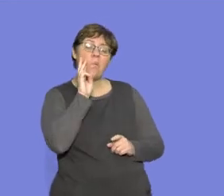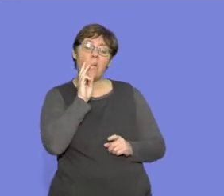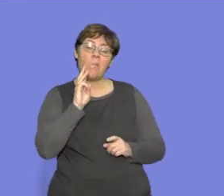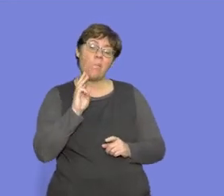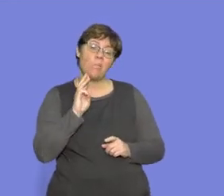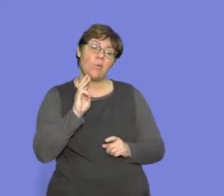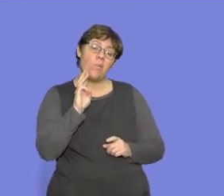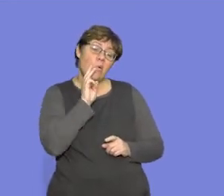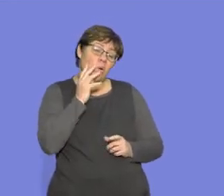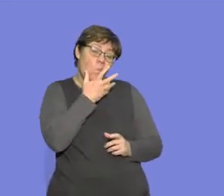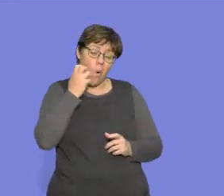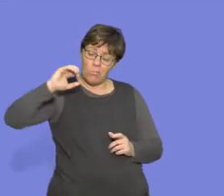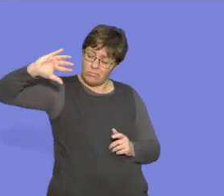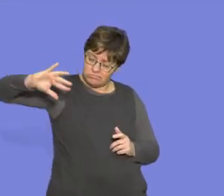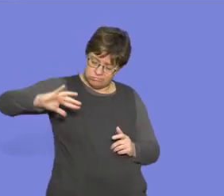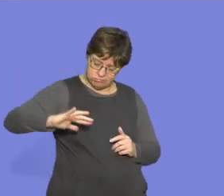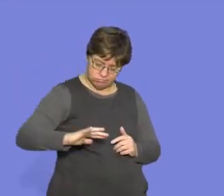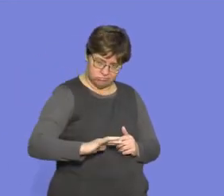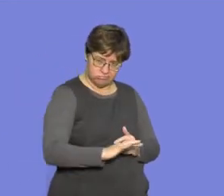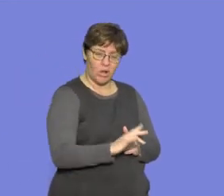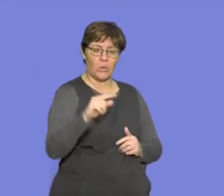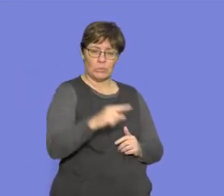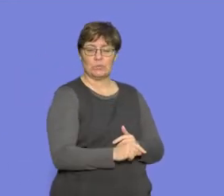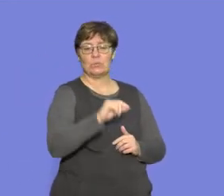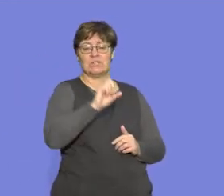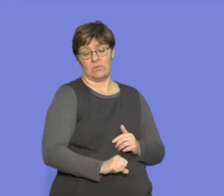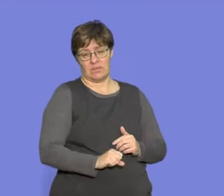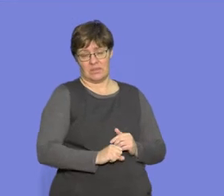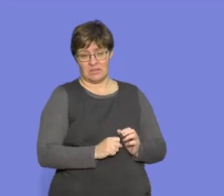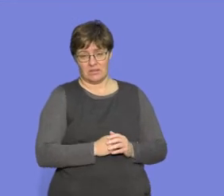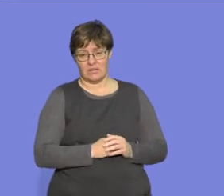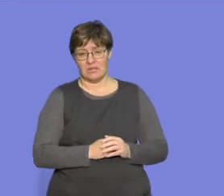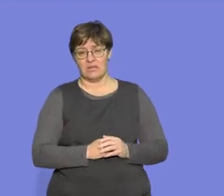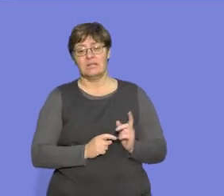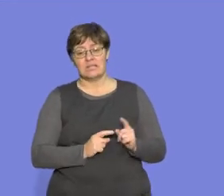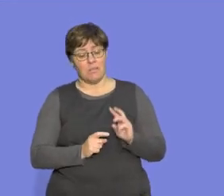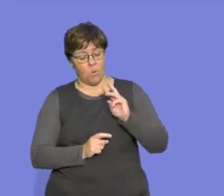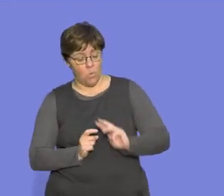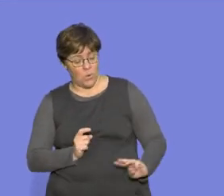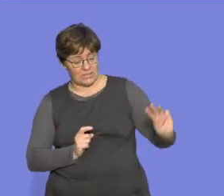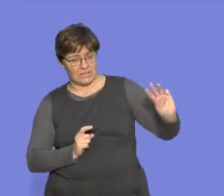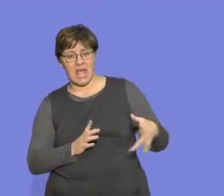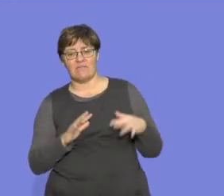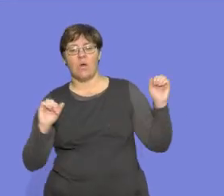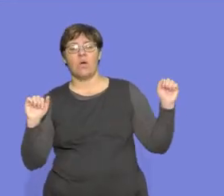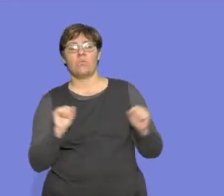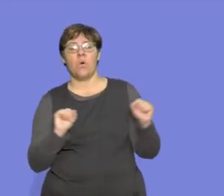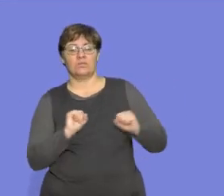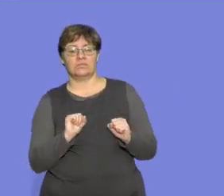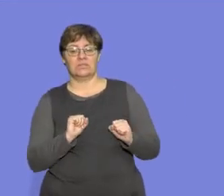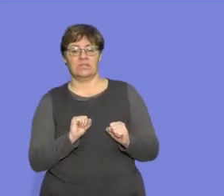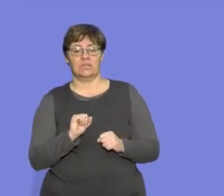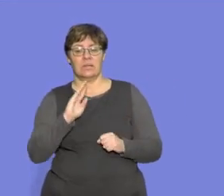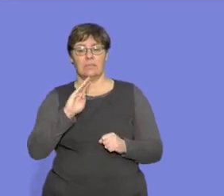goes towards the southern tip of South Africa. We also have along the west coast, we've got the cold Benguela current. And this